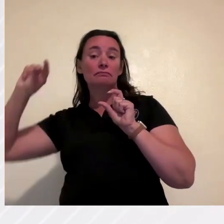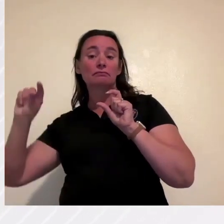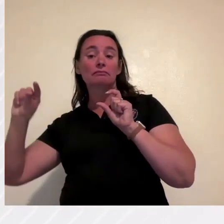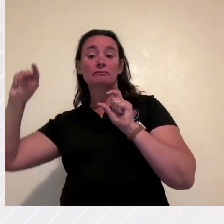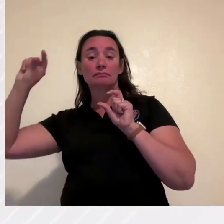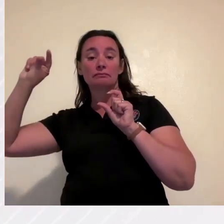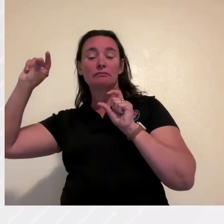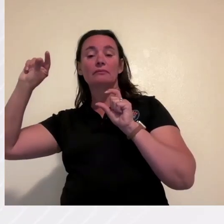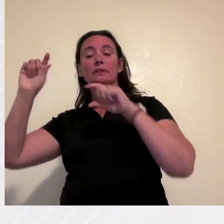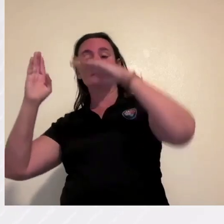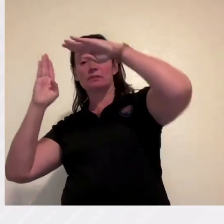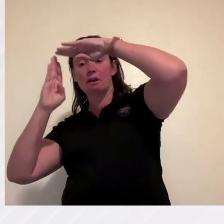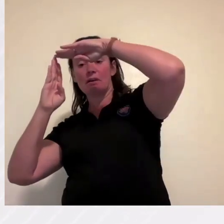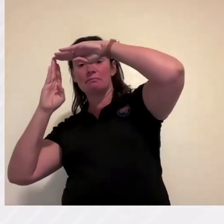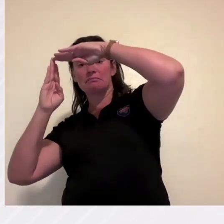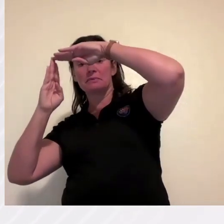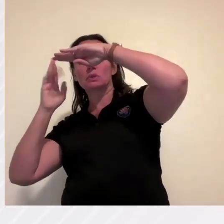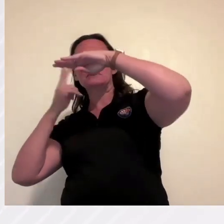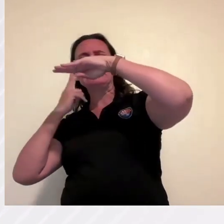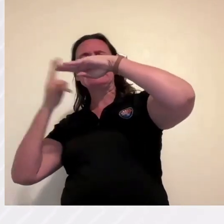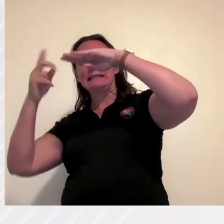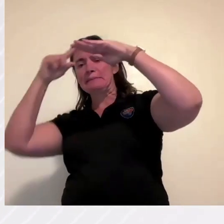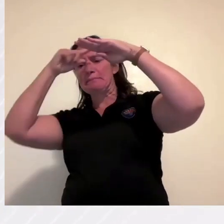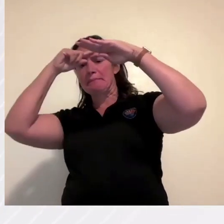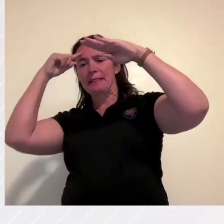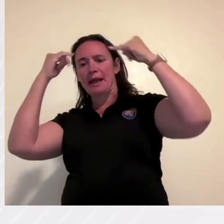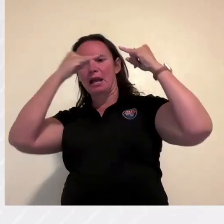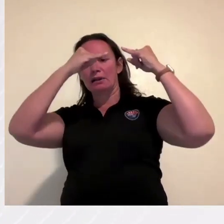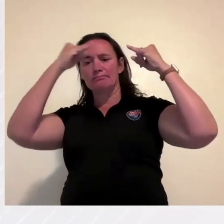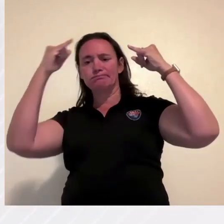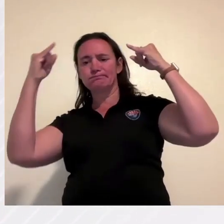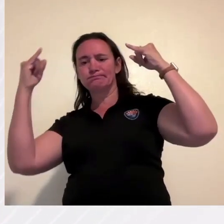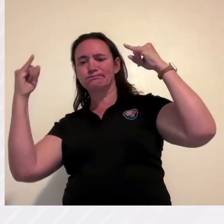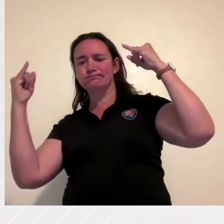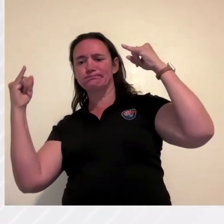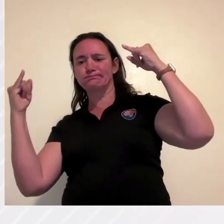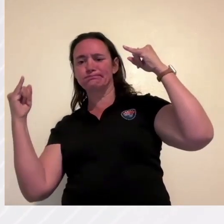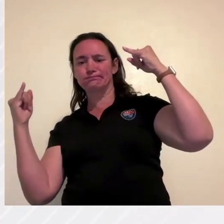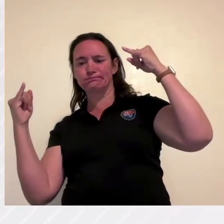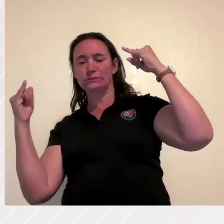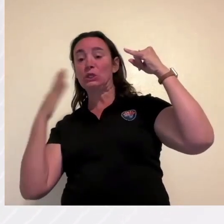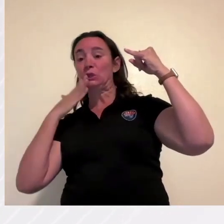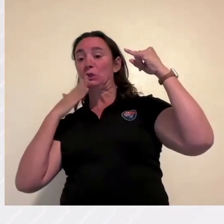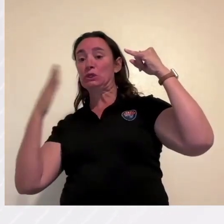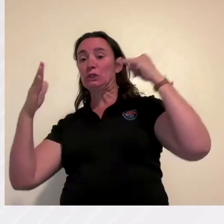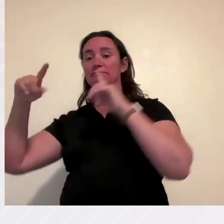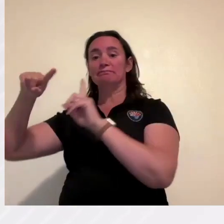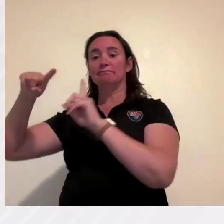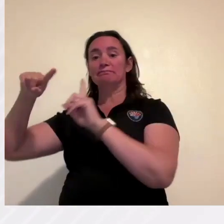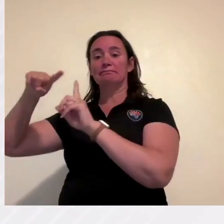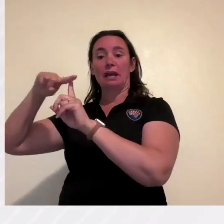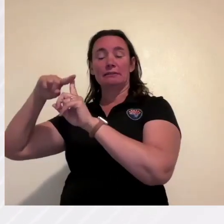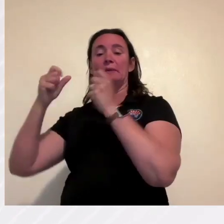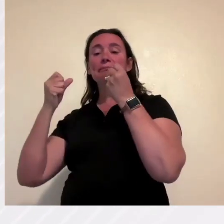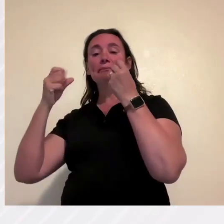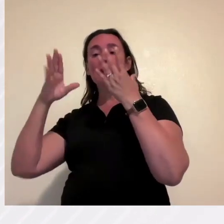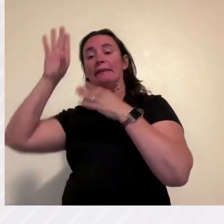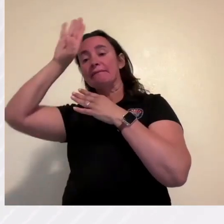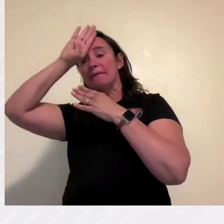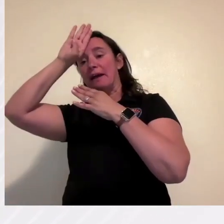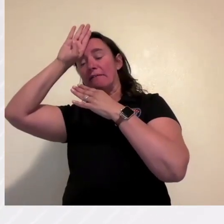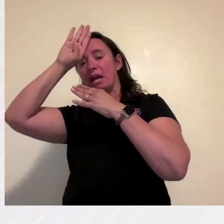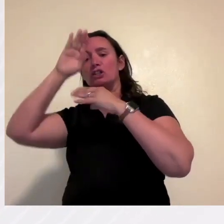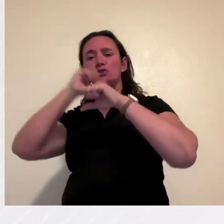can see in the map there's a lot of black line. That's good. With that, we still have a lot of crews in there that are reinforcing those line